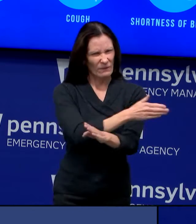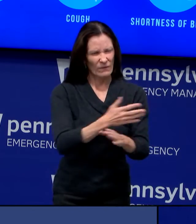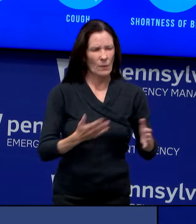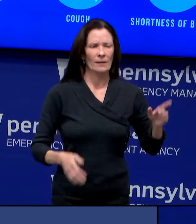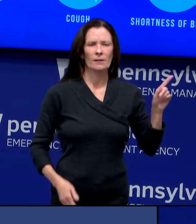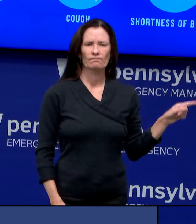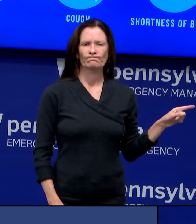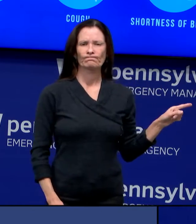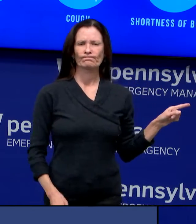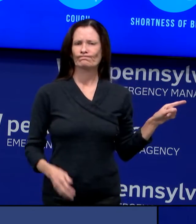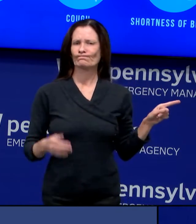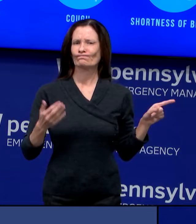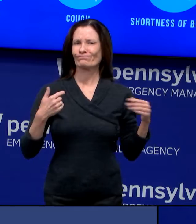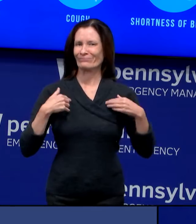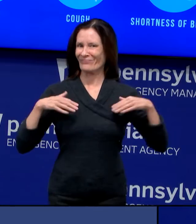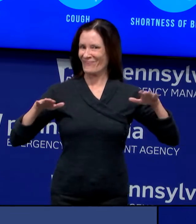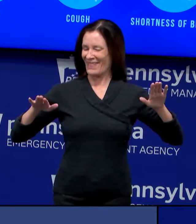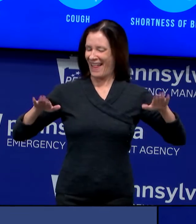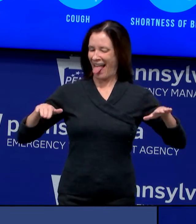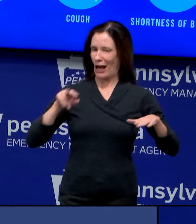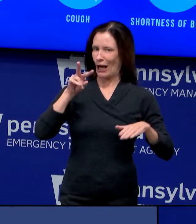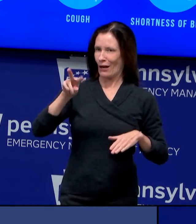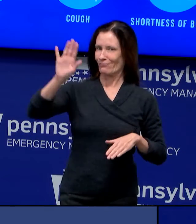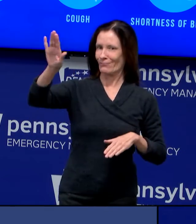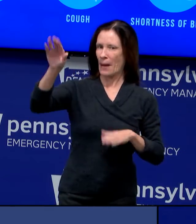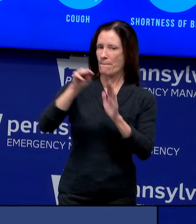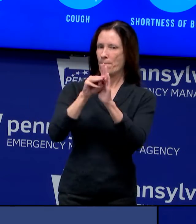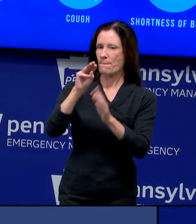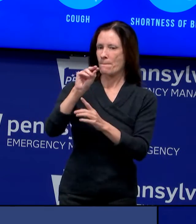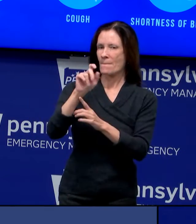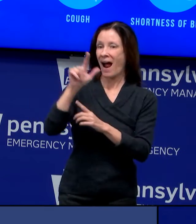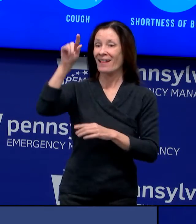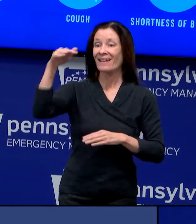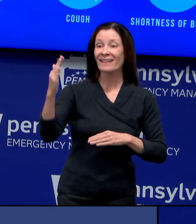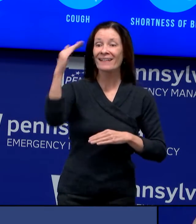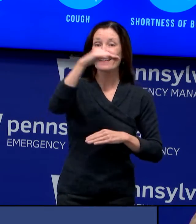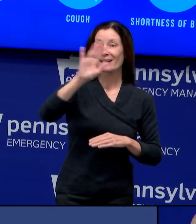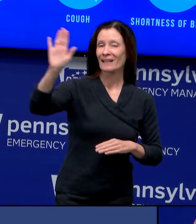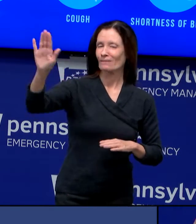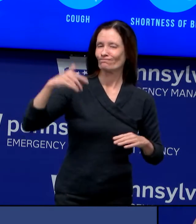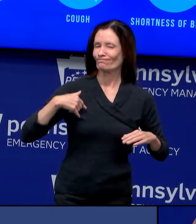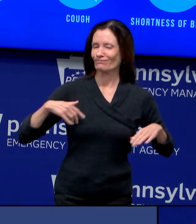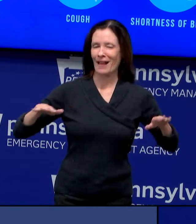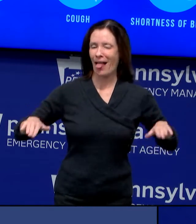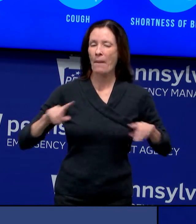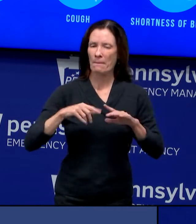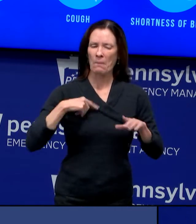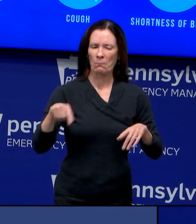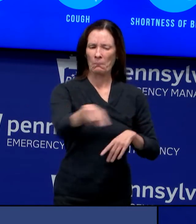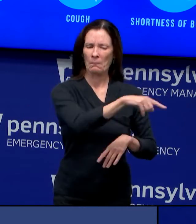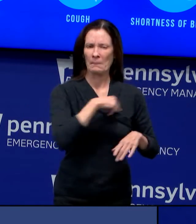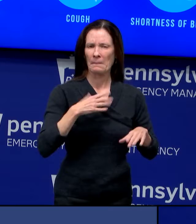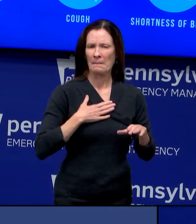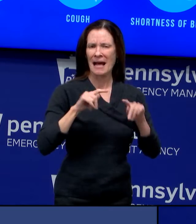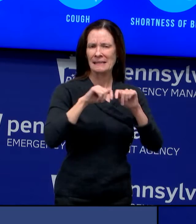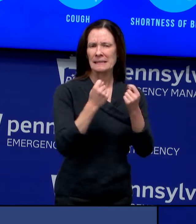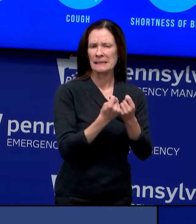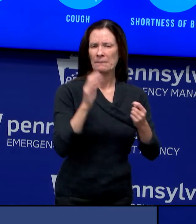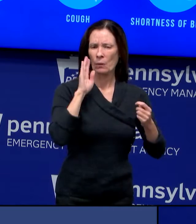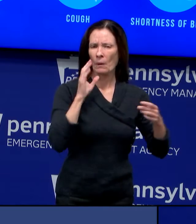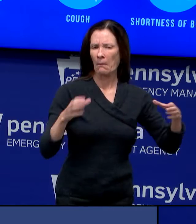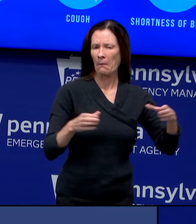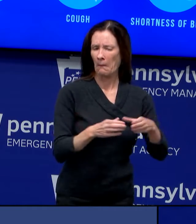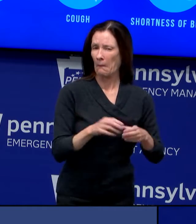that. That's a very interesting hypothesis that there were many cases before the first